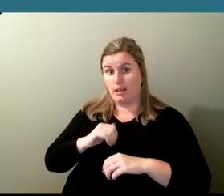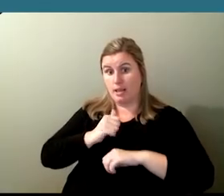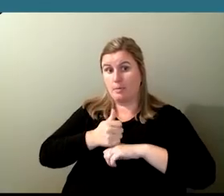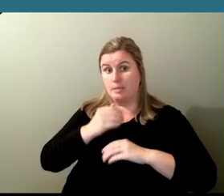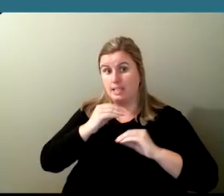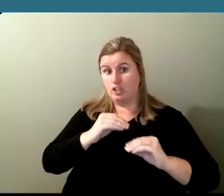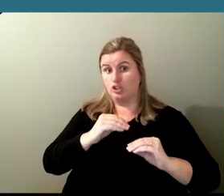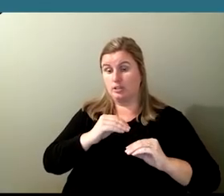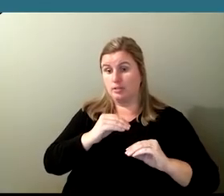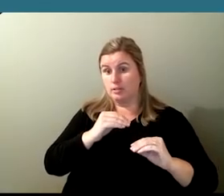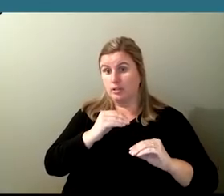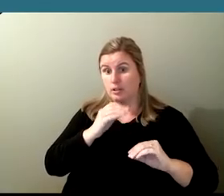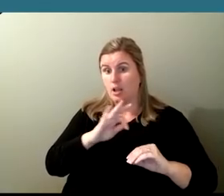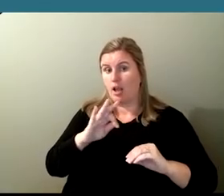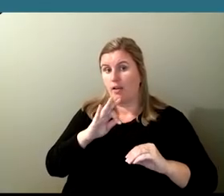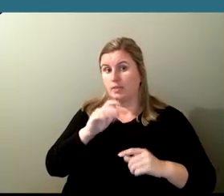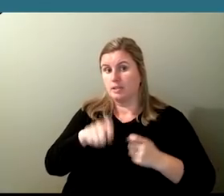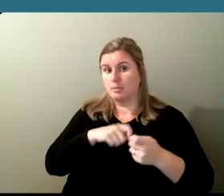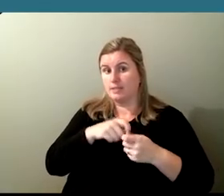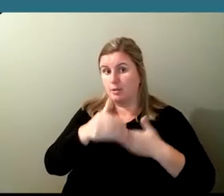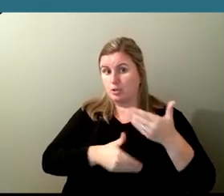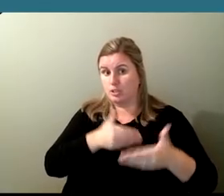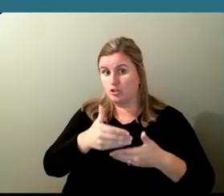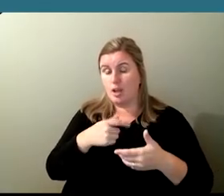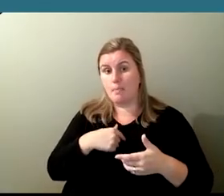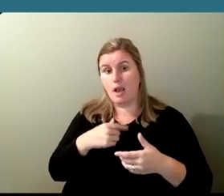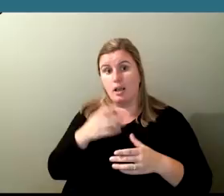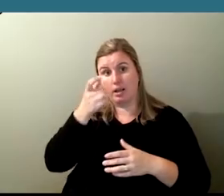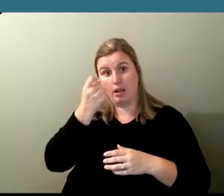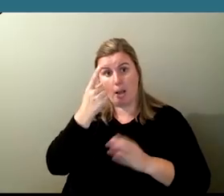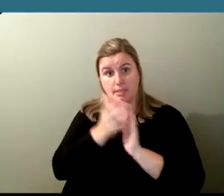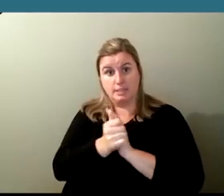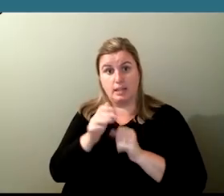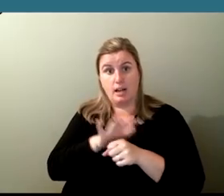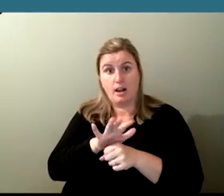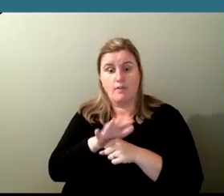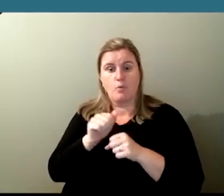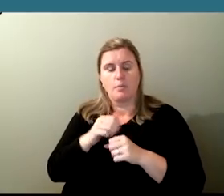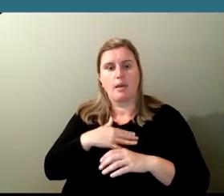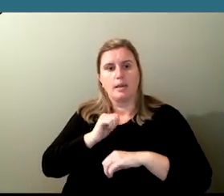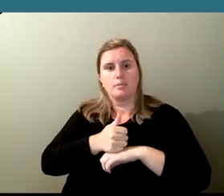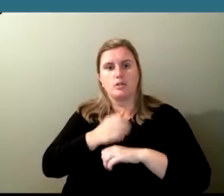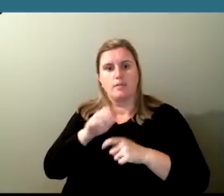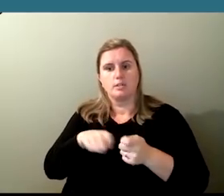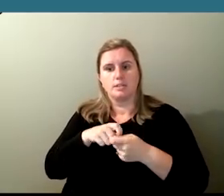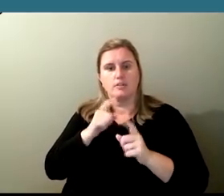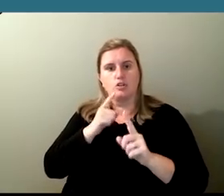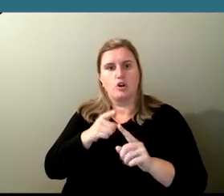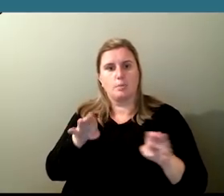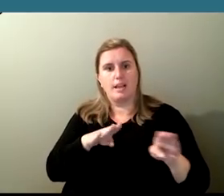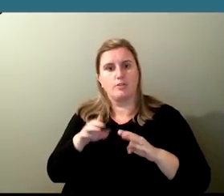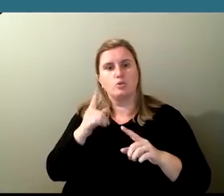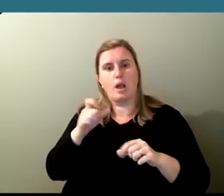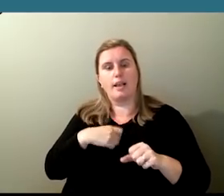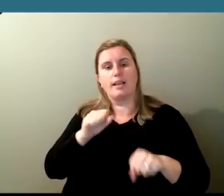of the specific procedures? Am I competent enough in my implementation of specific target behavior so that I can